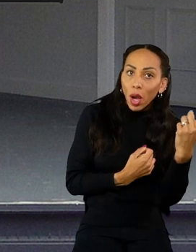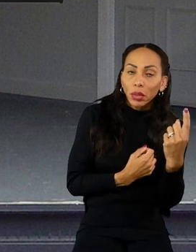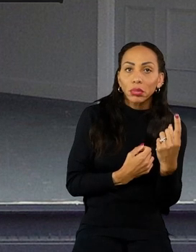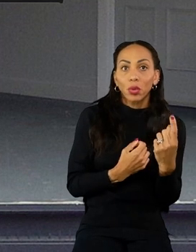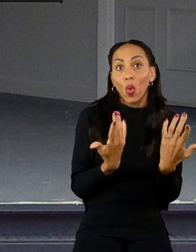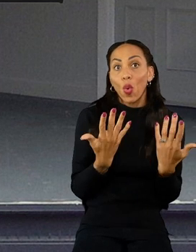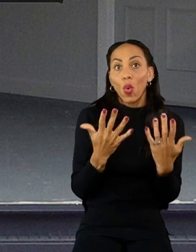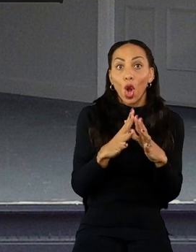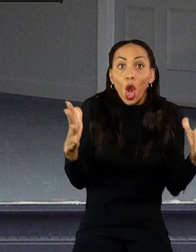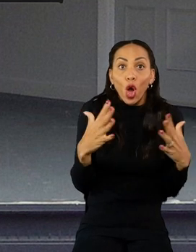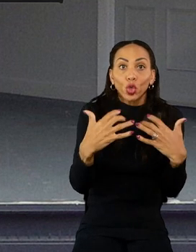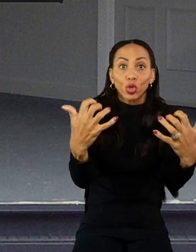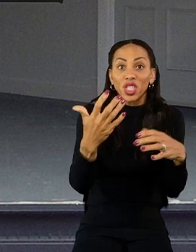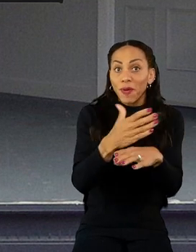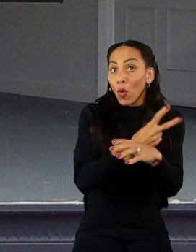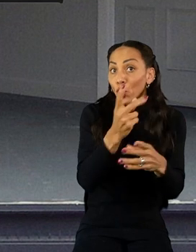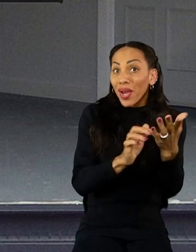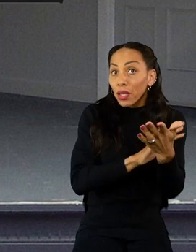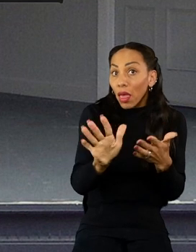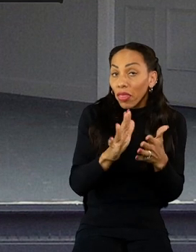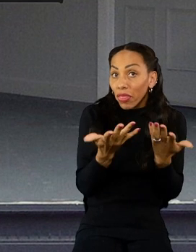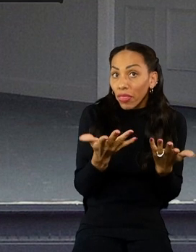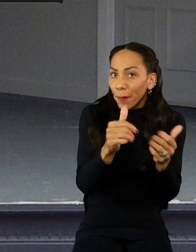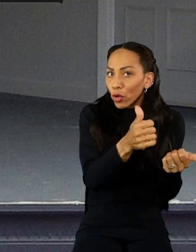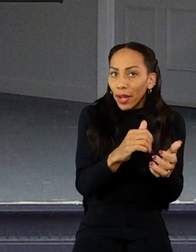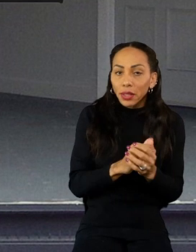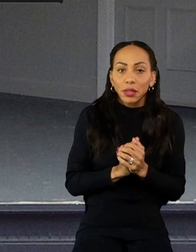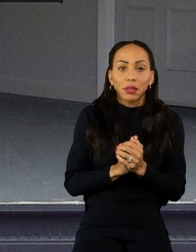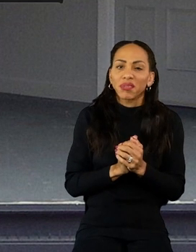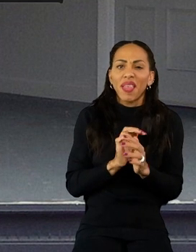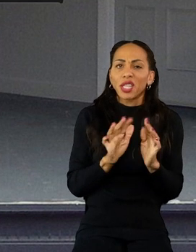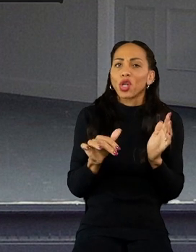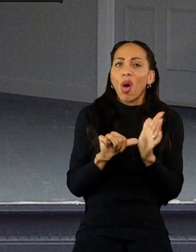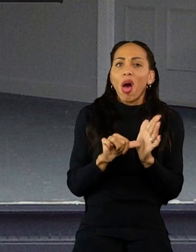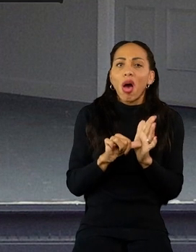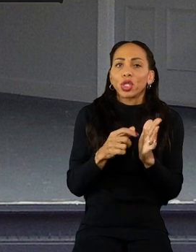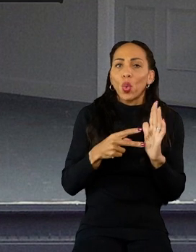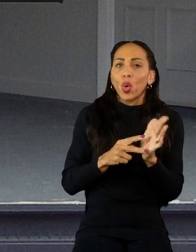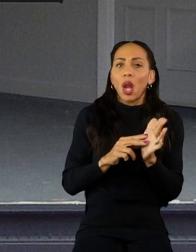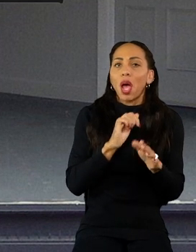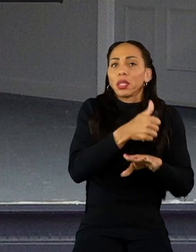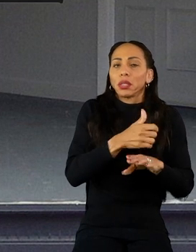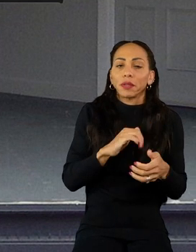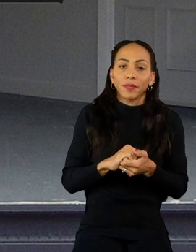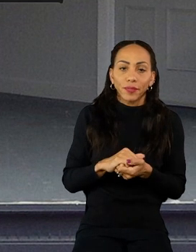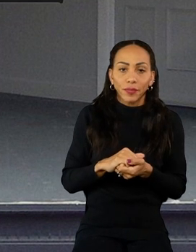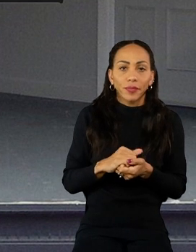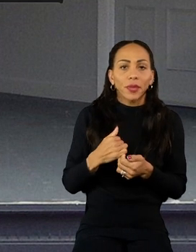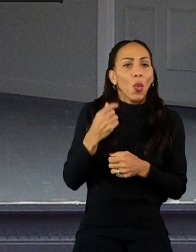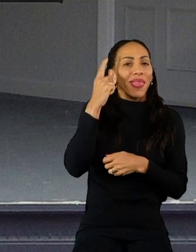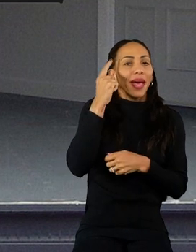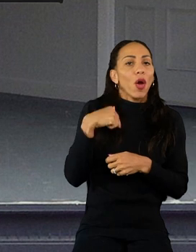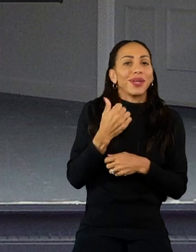happy to do two, or if you can get attract a larger audience before the 20th, that'd be great. But nothing